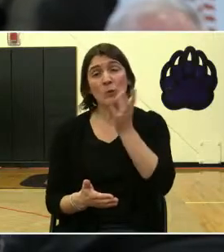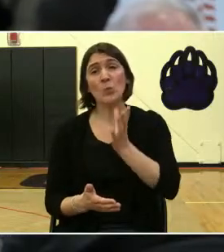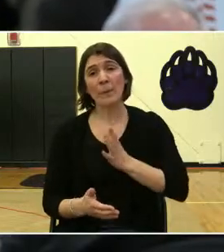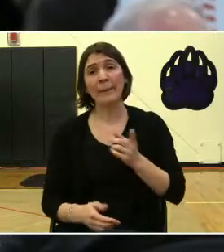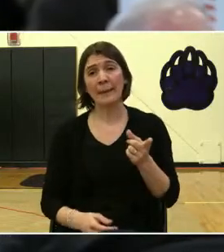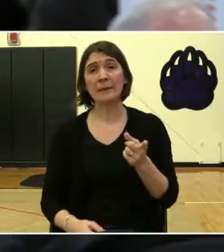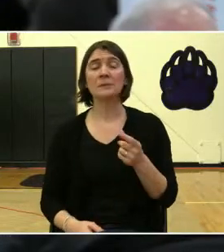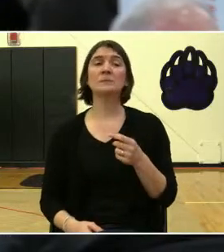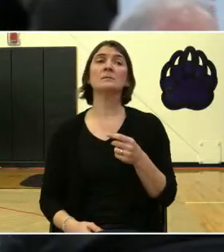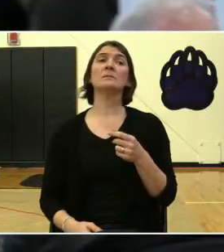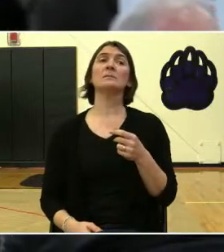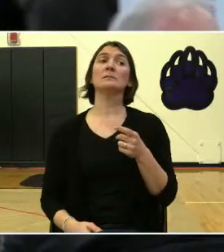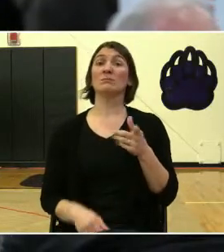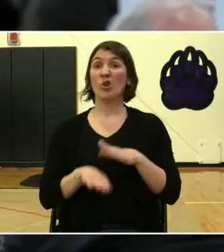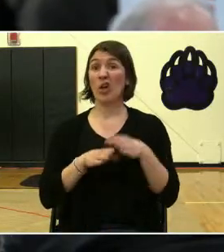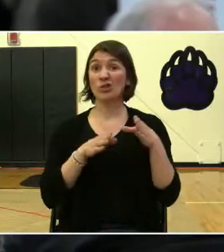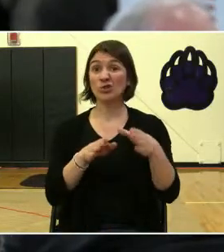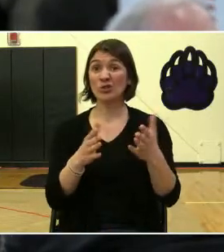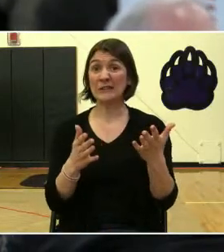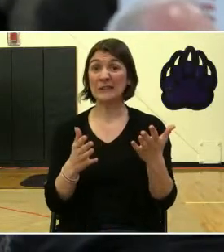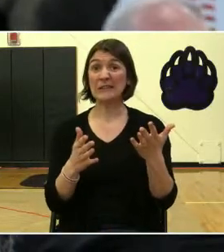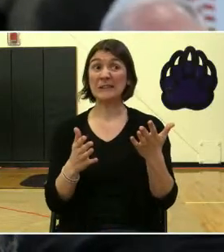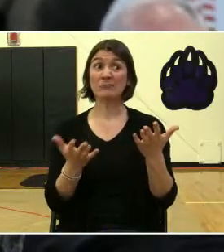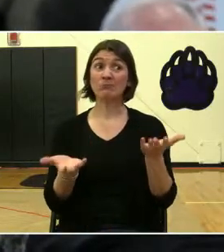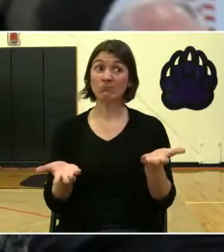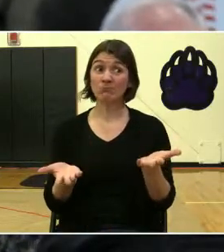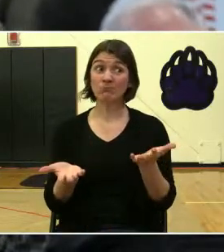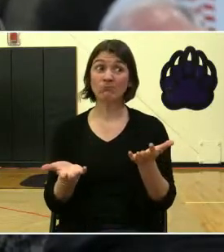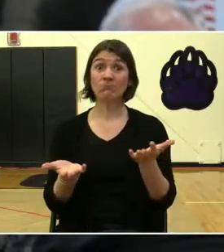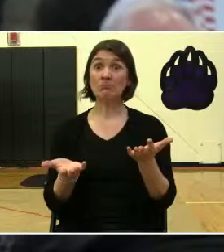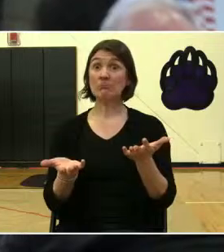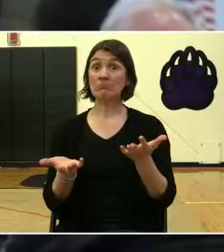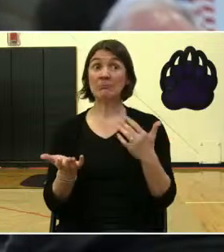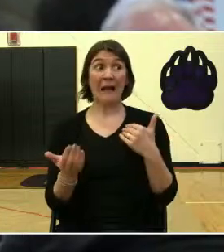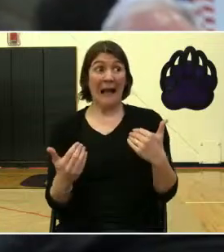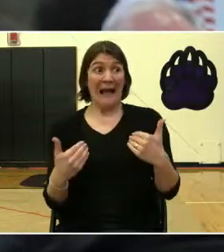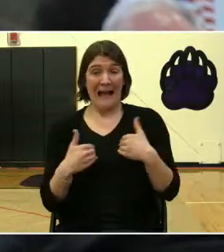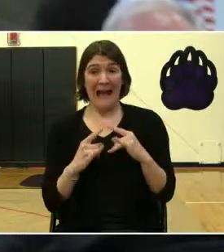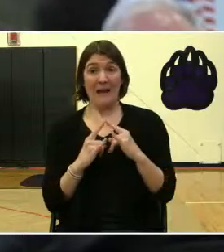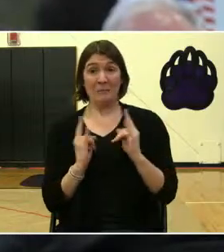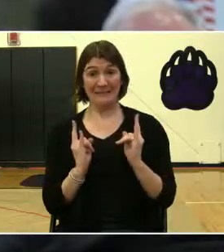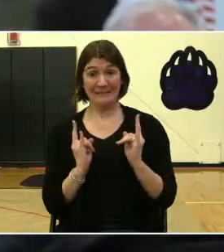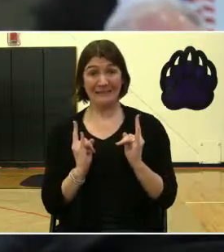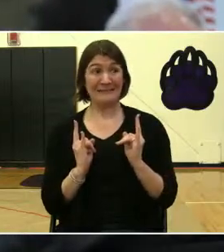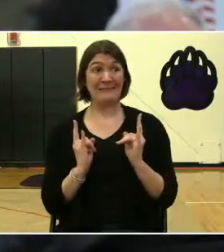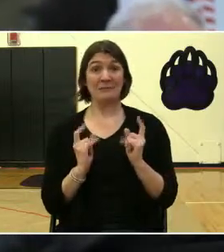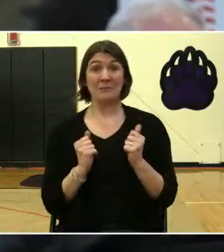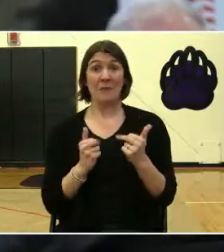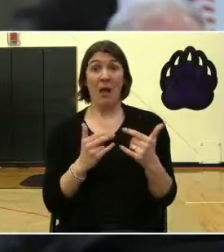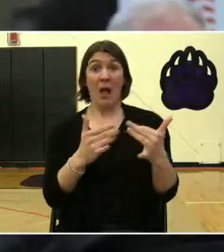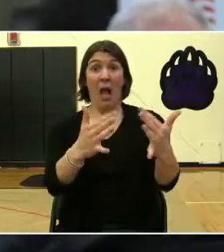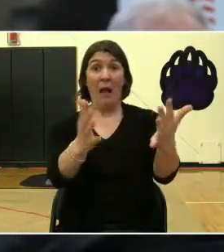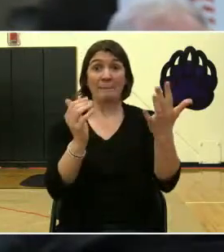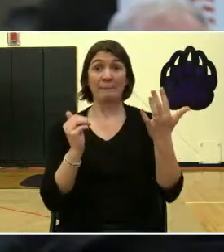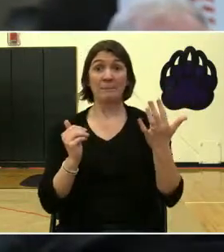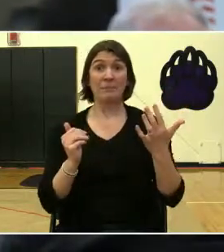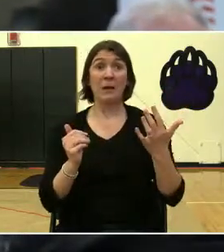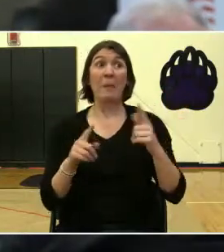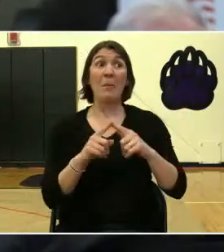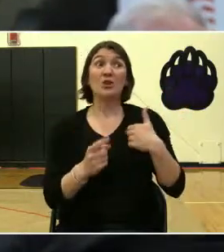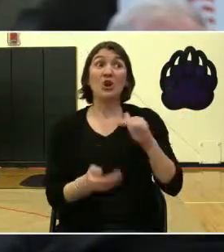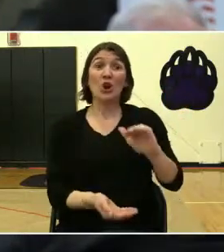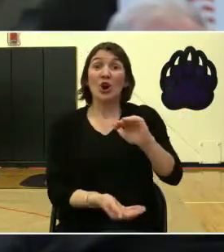who um was unable to retrieve um a ear with the